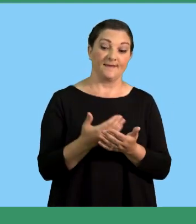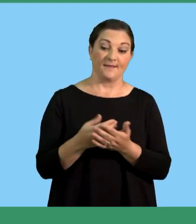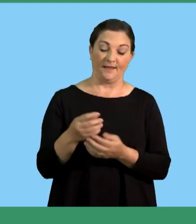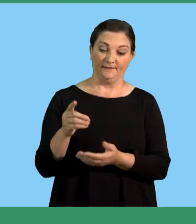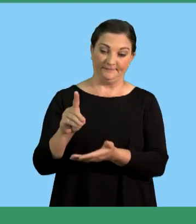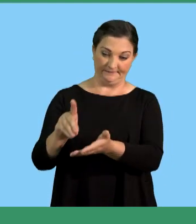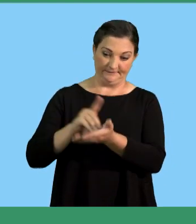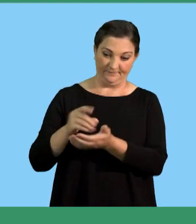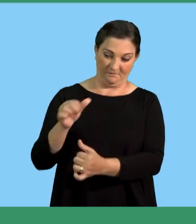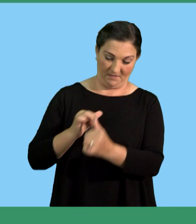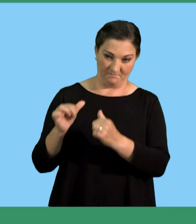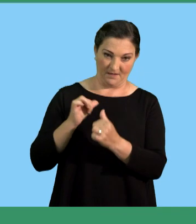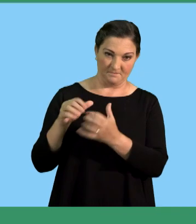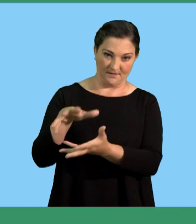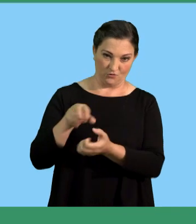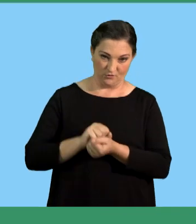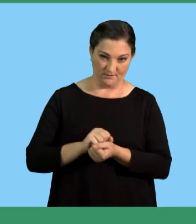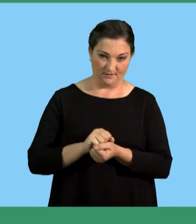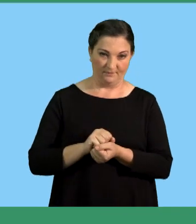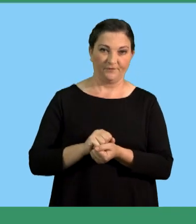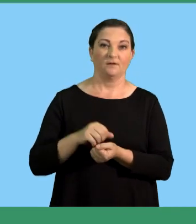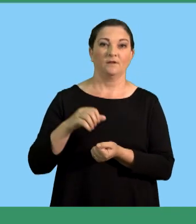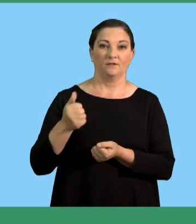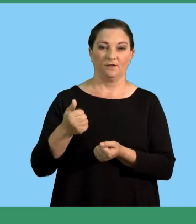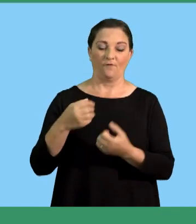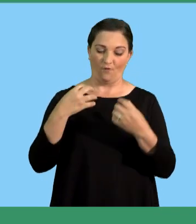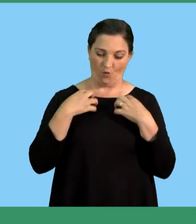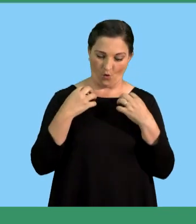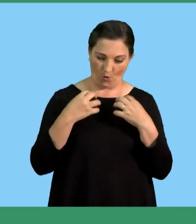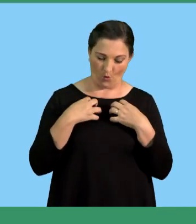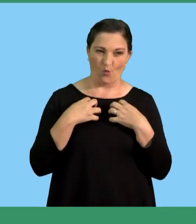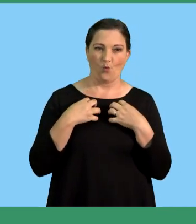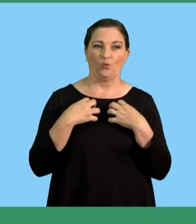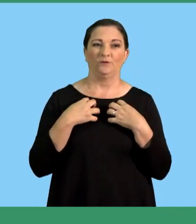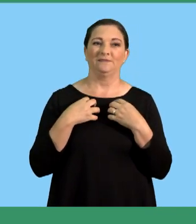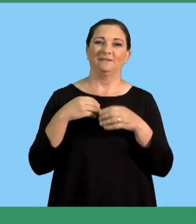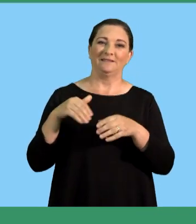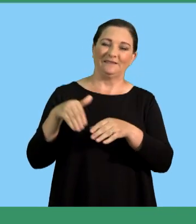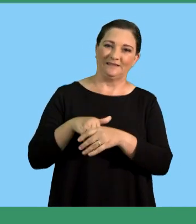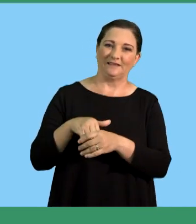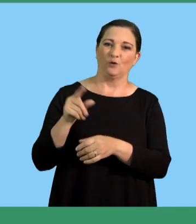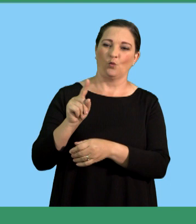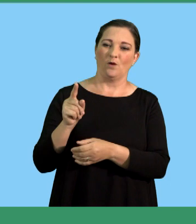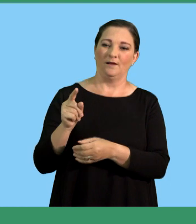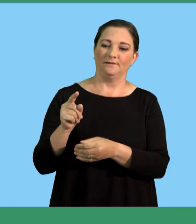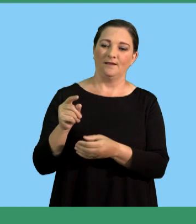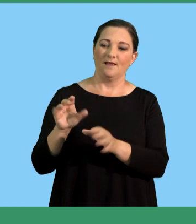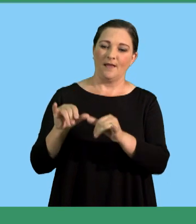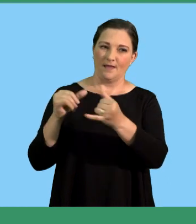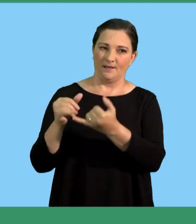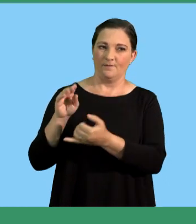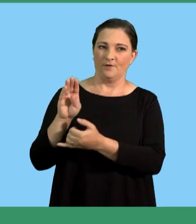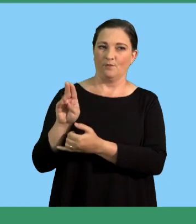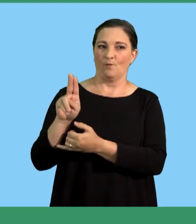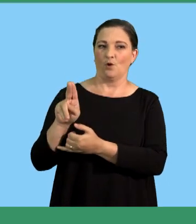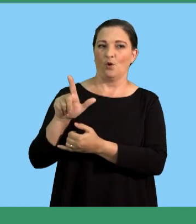dividends for their portion of now ownership in Blue Range Ltd. So this would basically